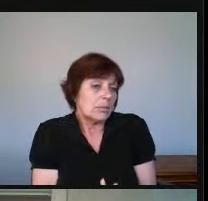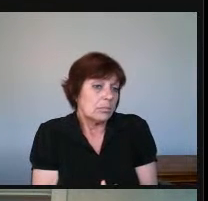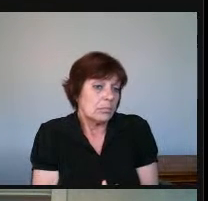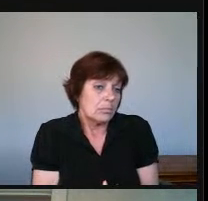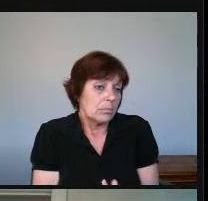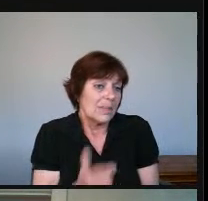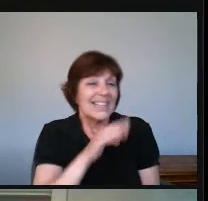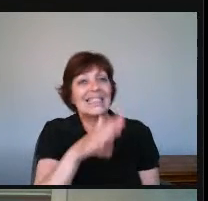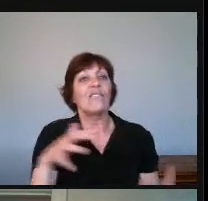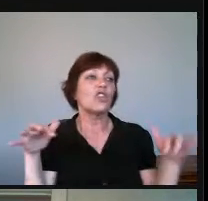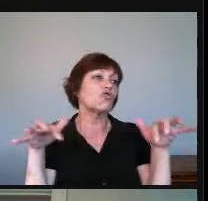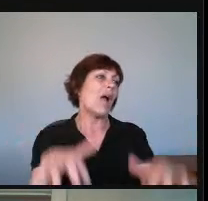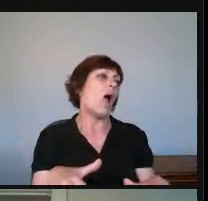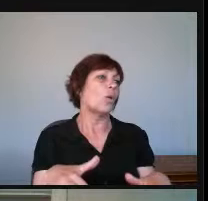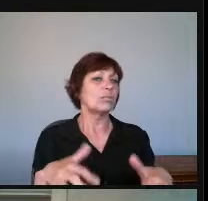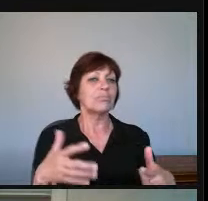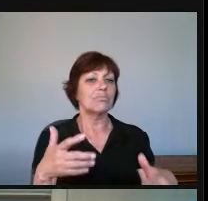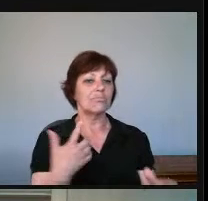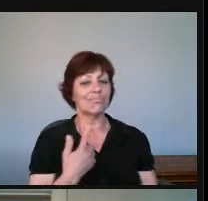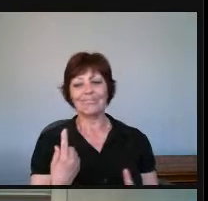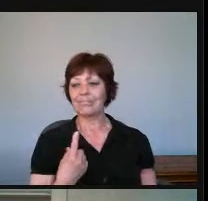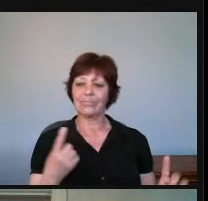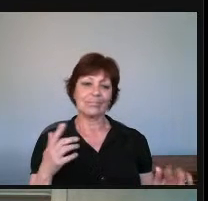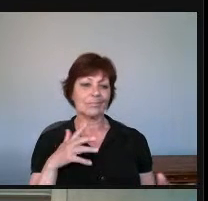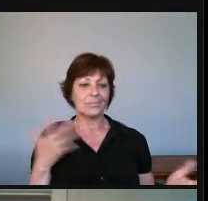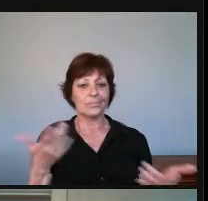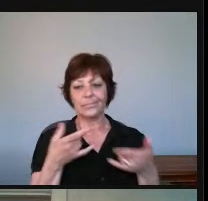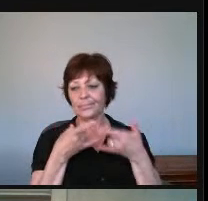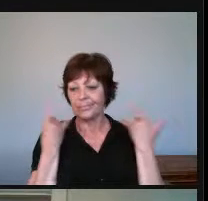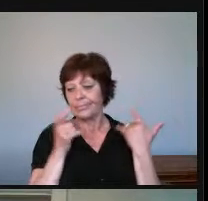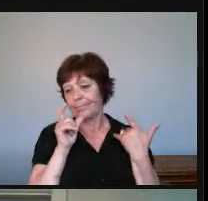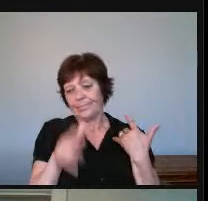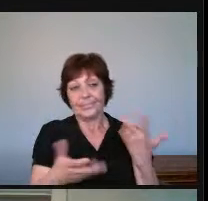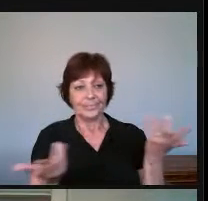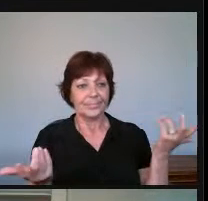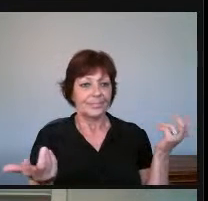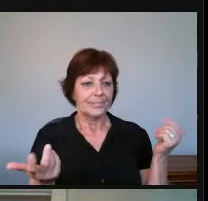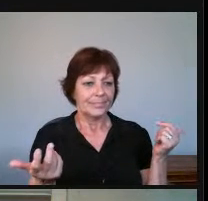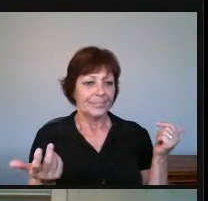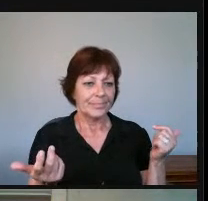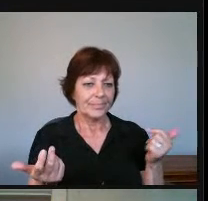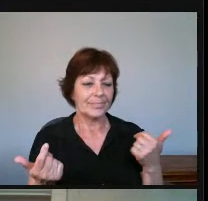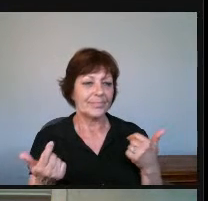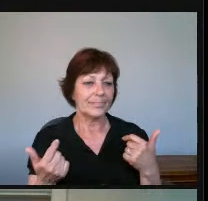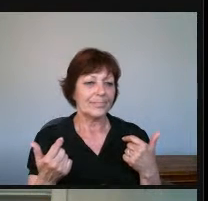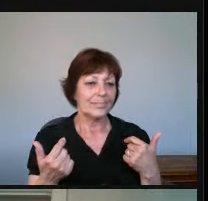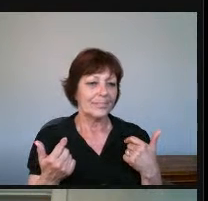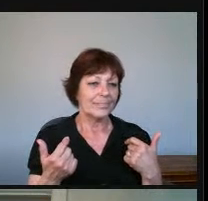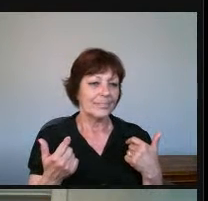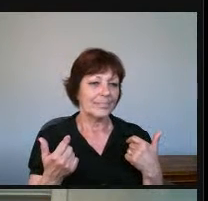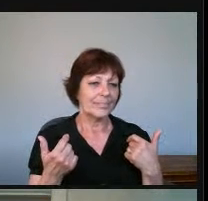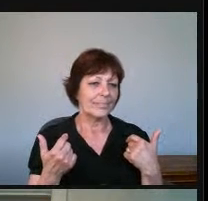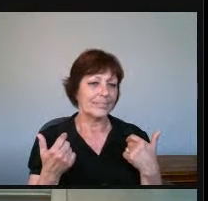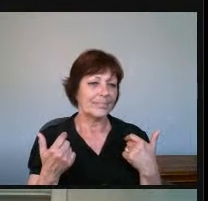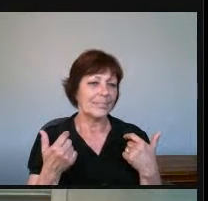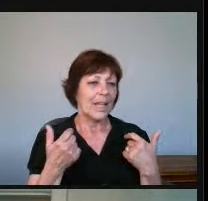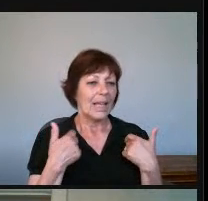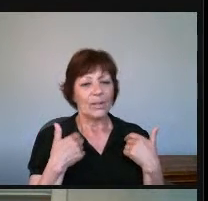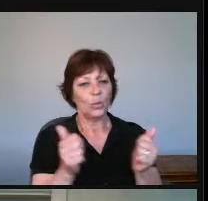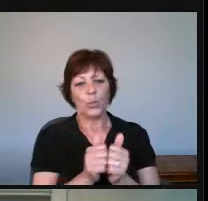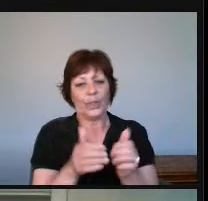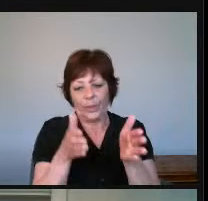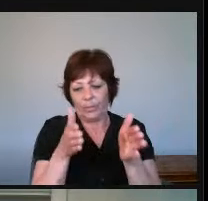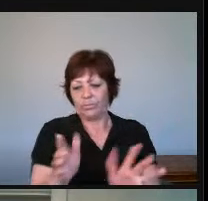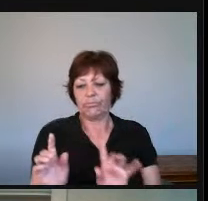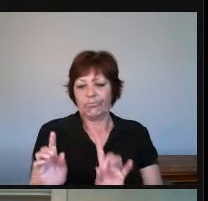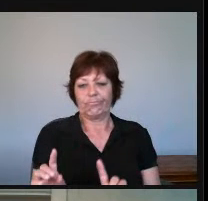in crowds. I was in parks with, a person who I knew well, and we